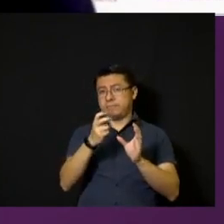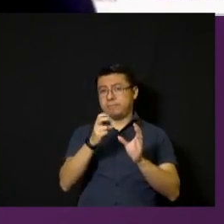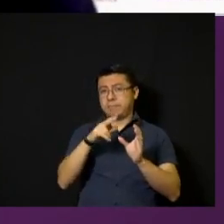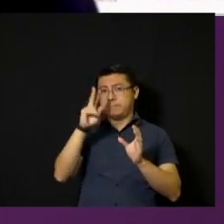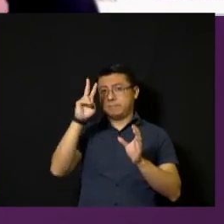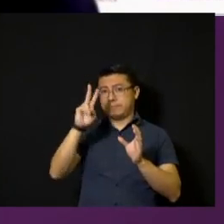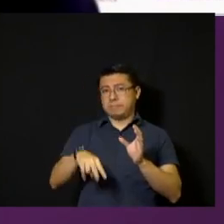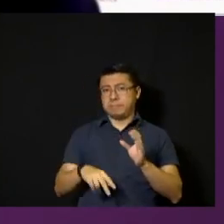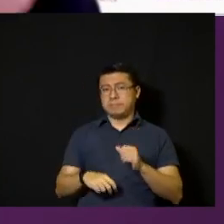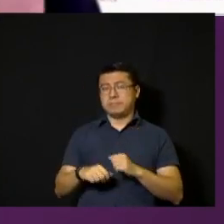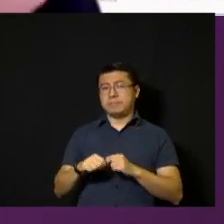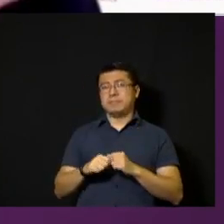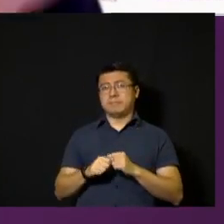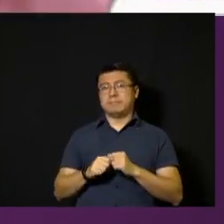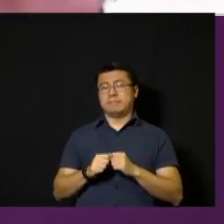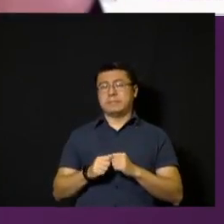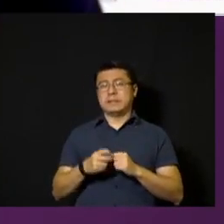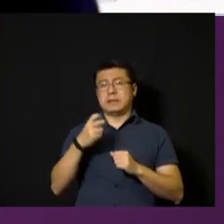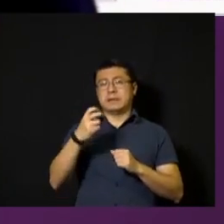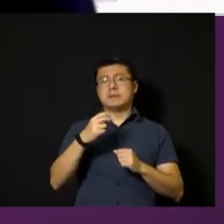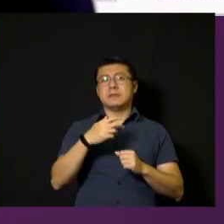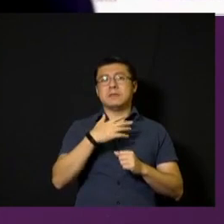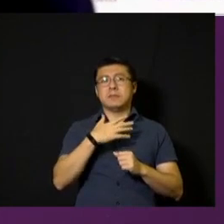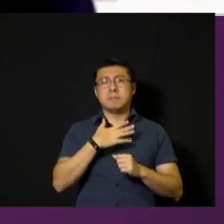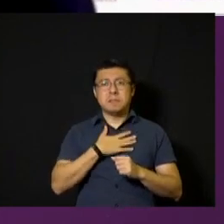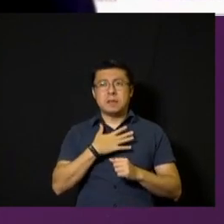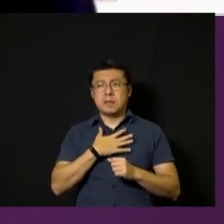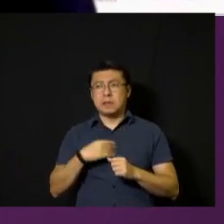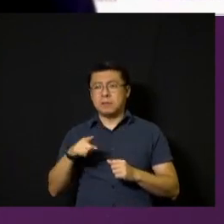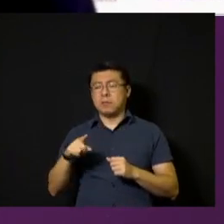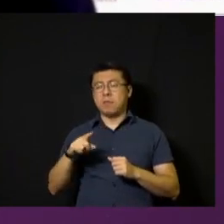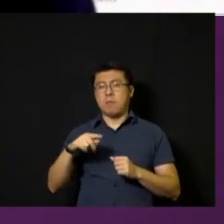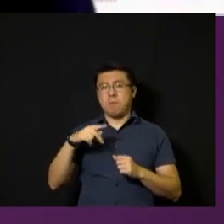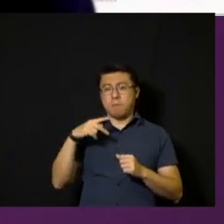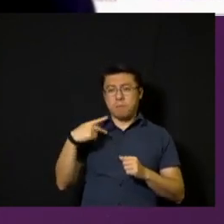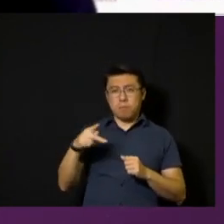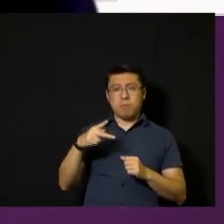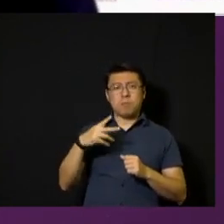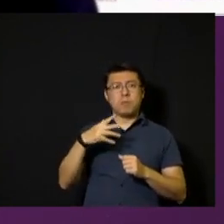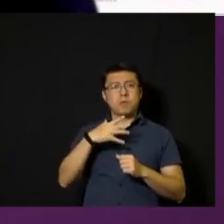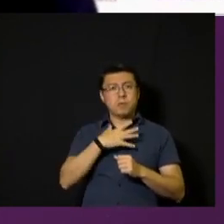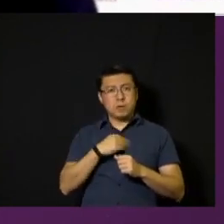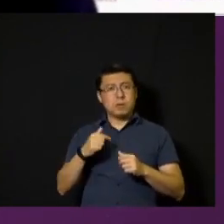very important to give this hope. The children of our children, I see Matthew today,